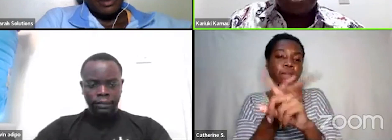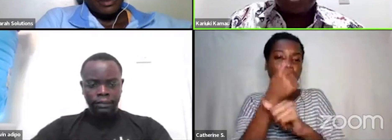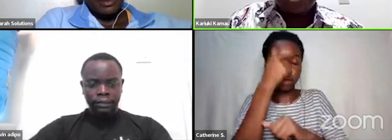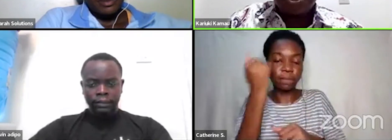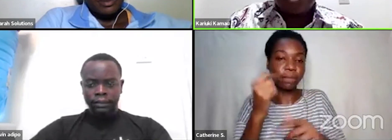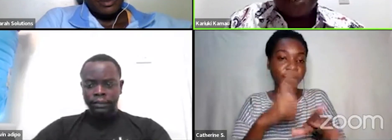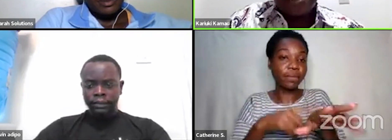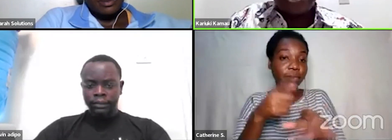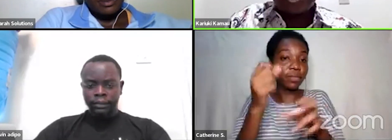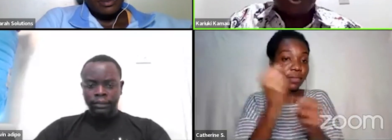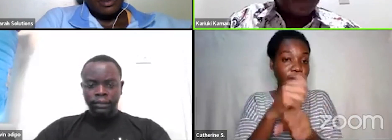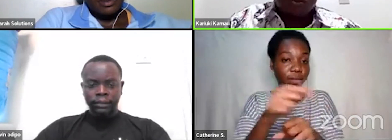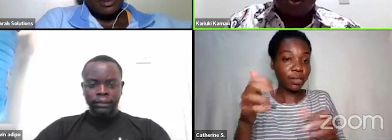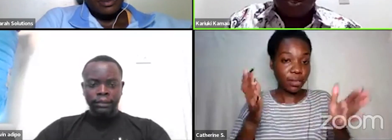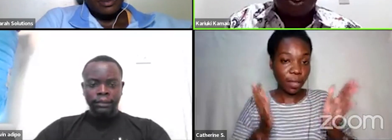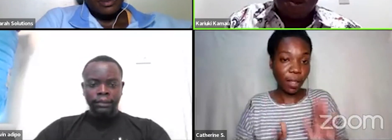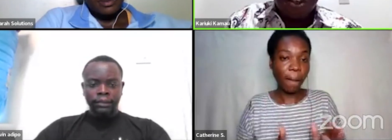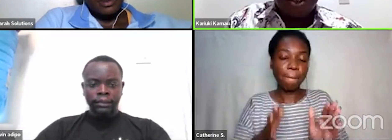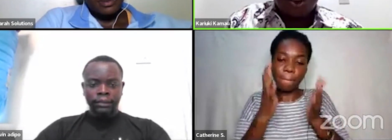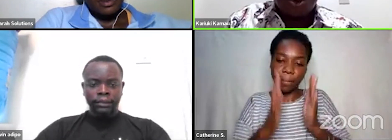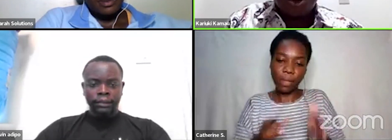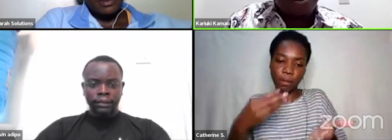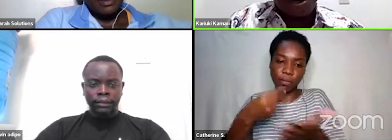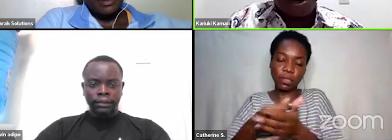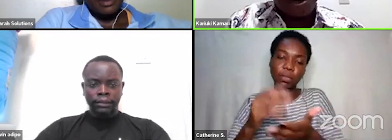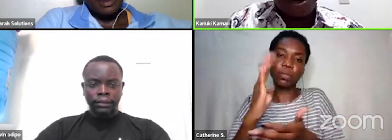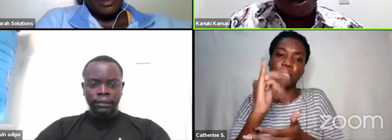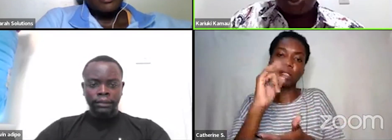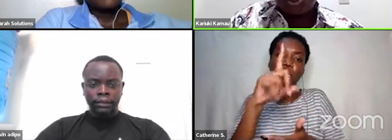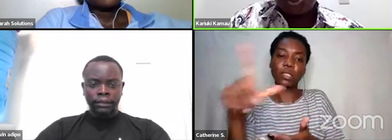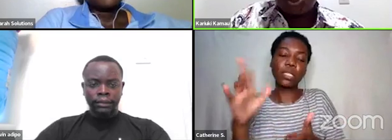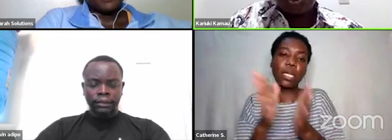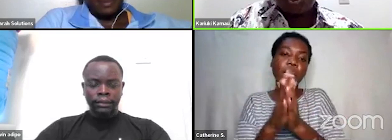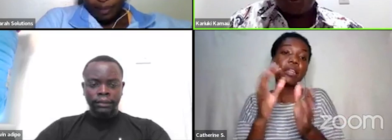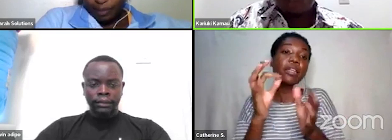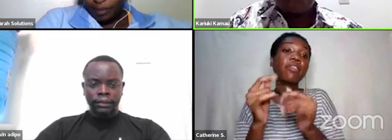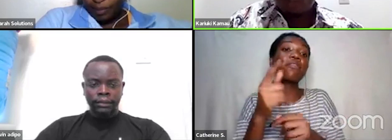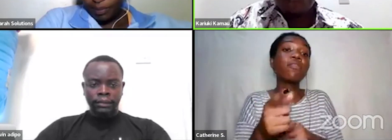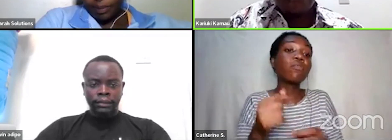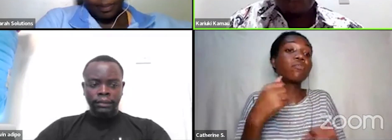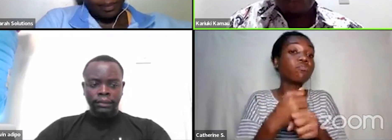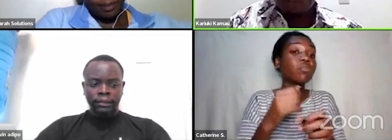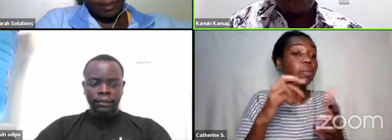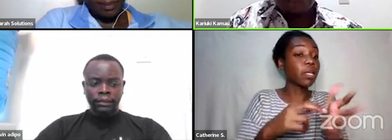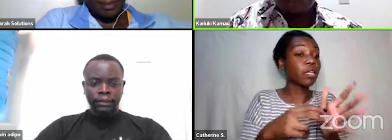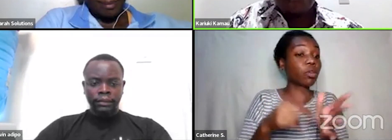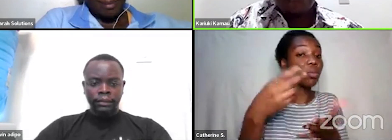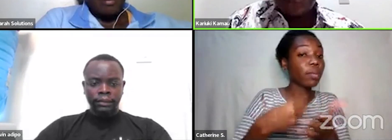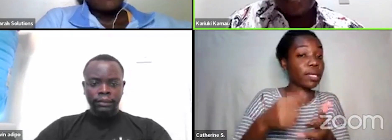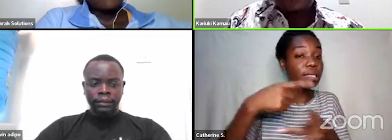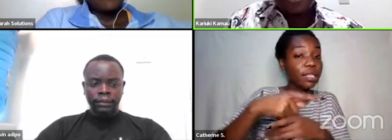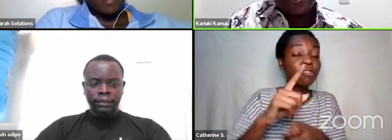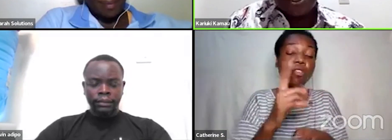it for someone else, somebody is paying your bill. On this other side, you have to pay your bill. So nobody is pushing you out of bed. You have to push yourself.